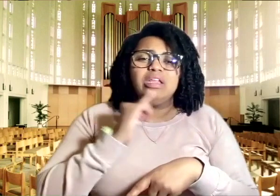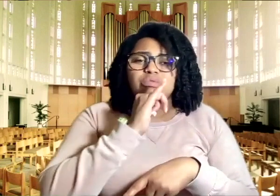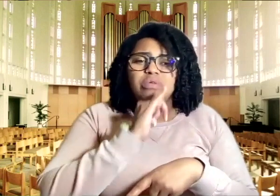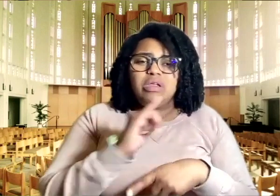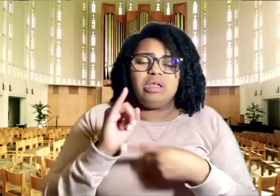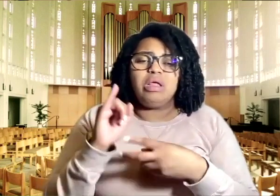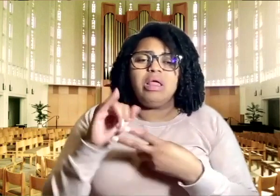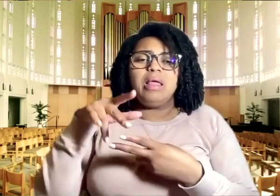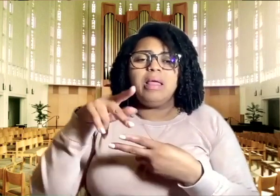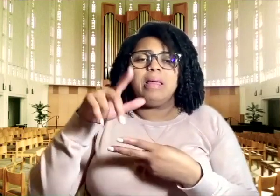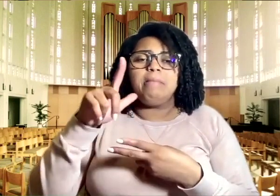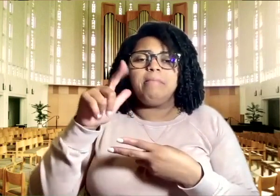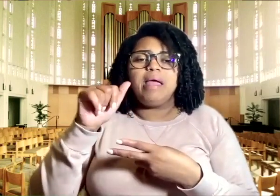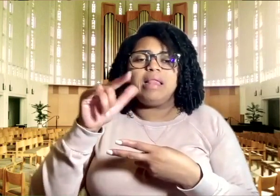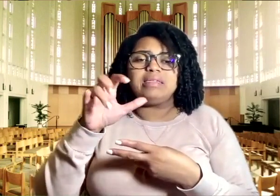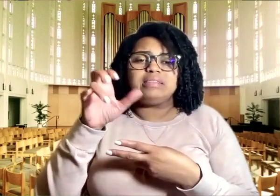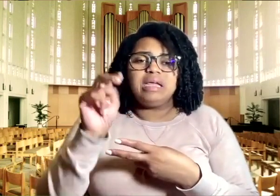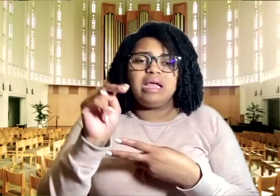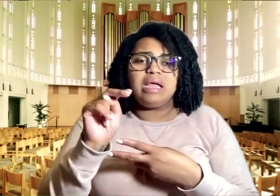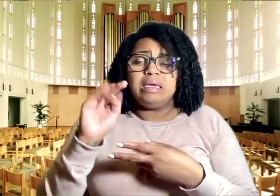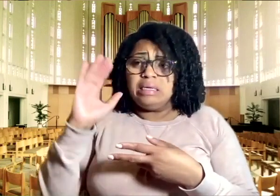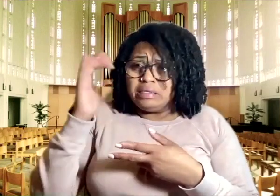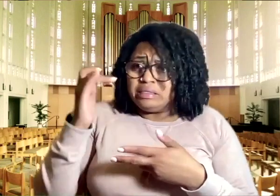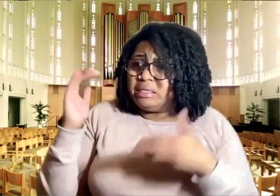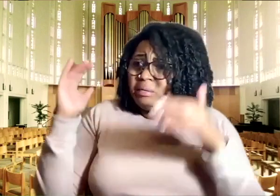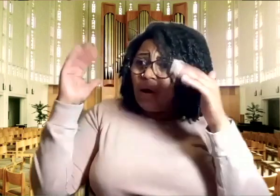But even this we lift to you, O God.